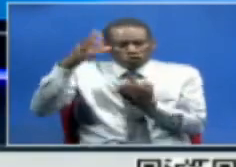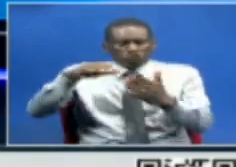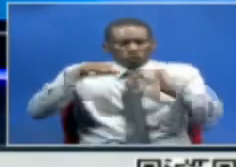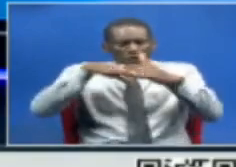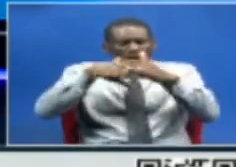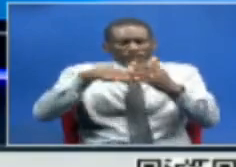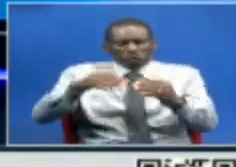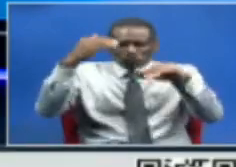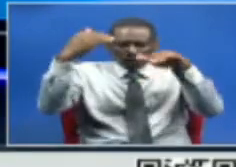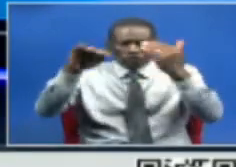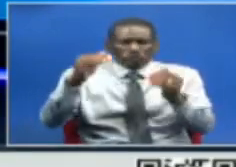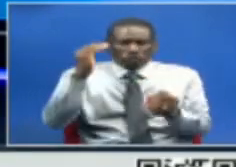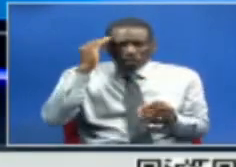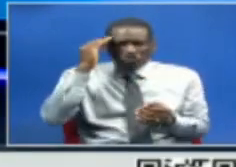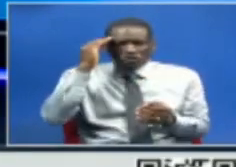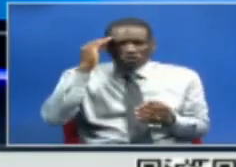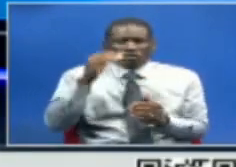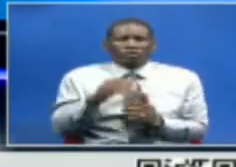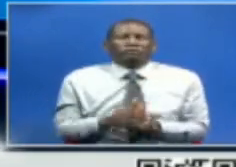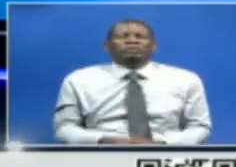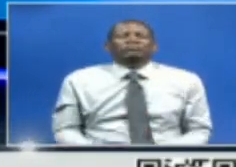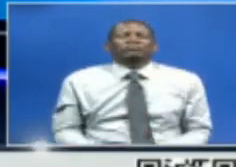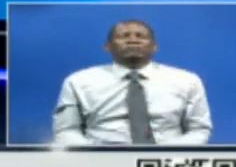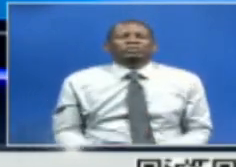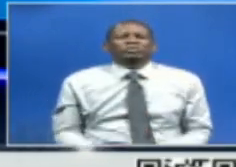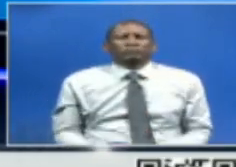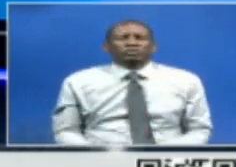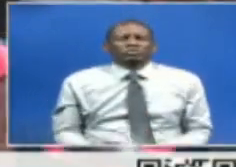university education.